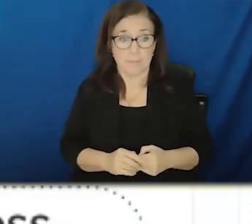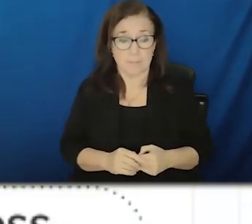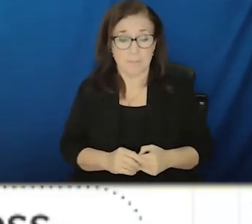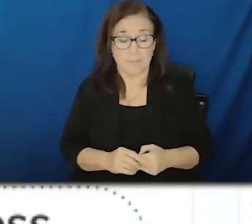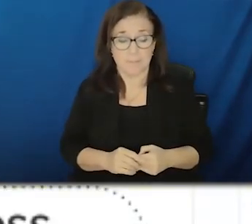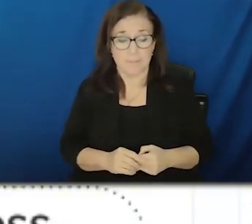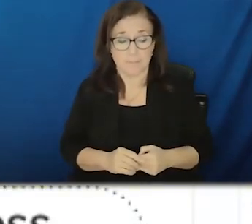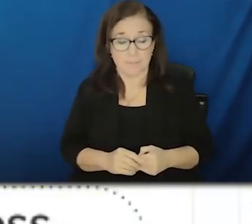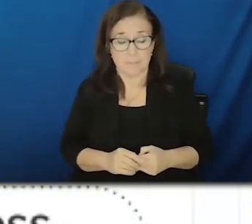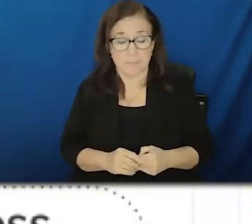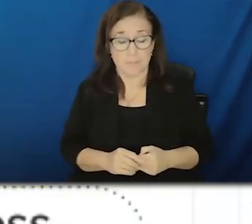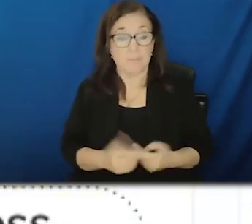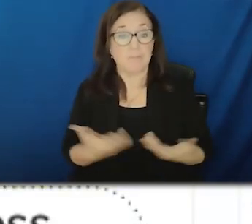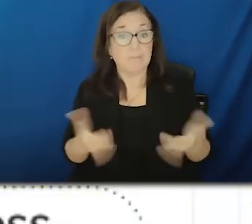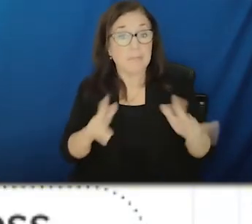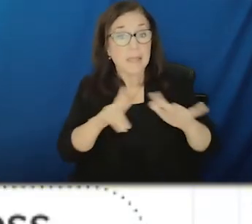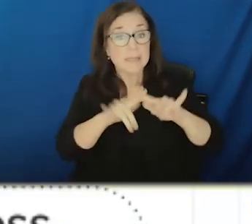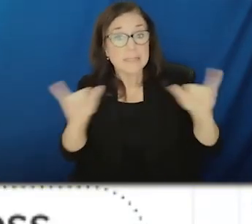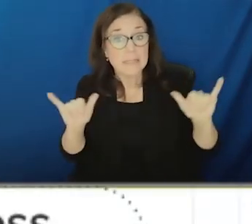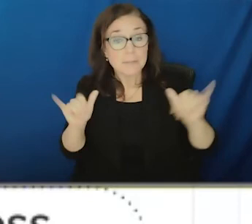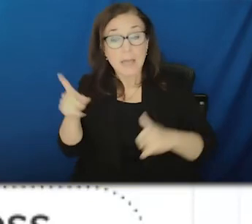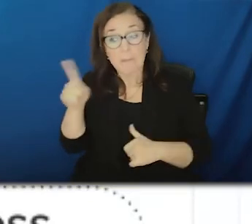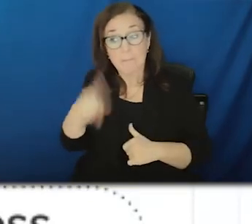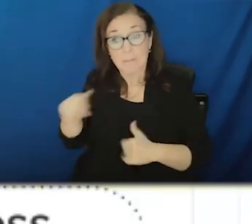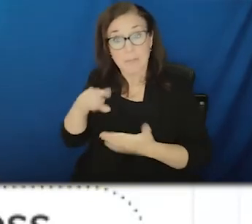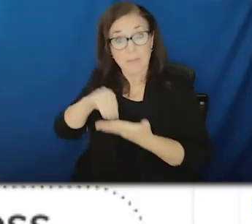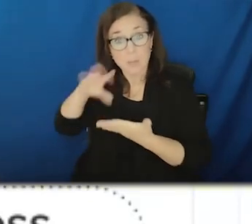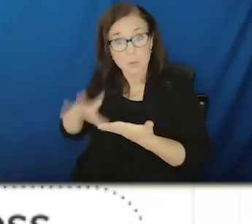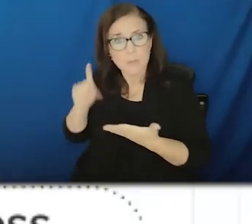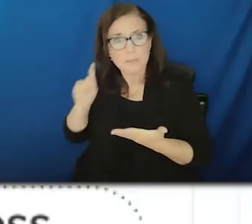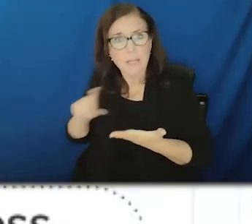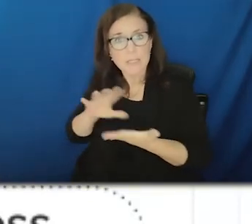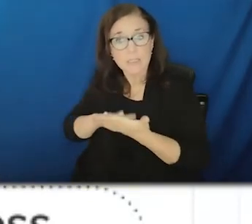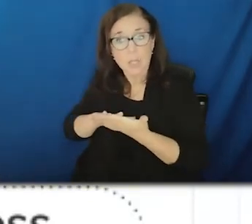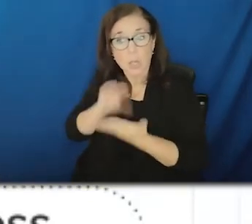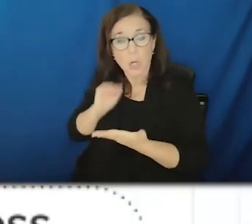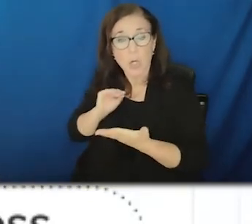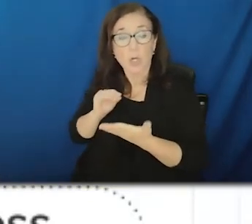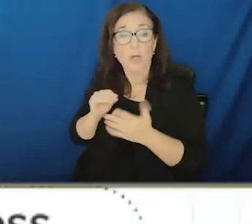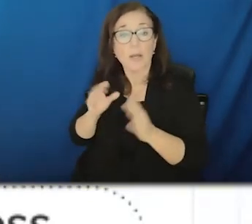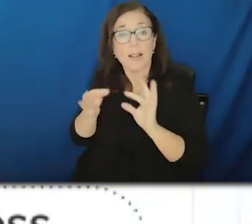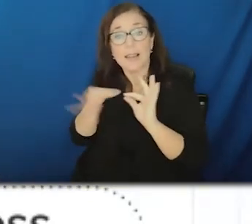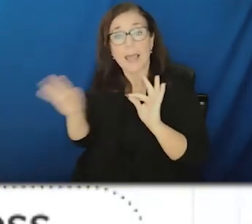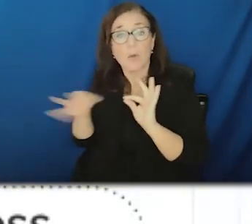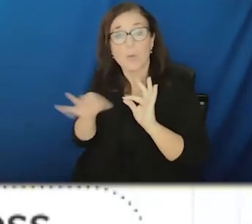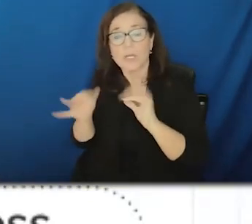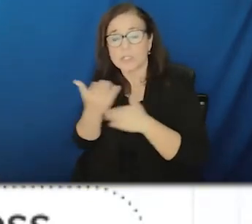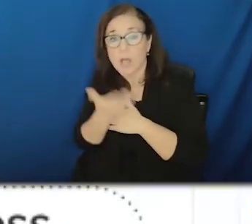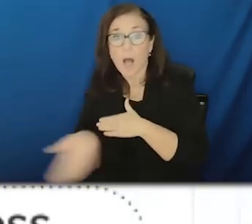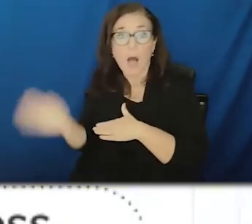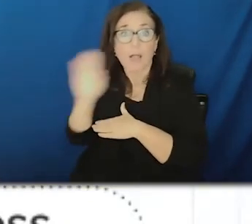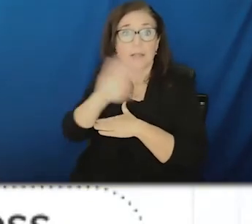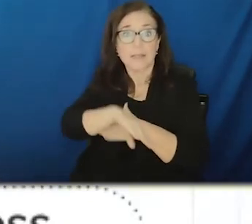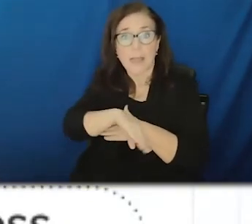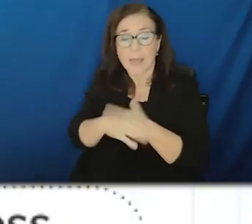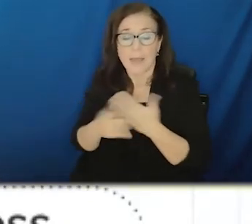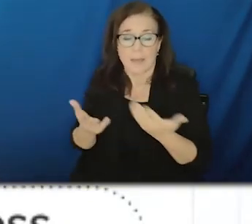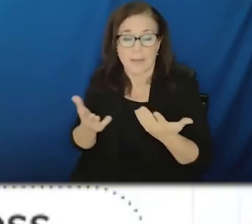In addition, it is important that students learn language all day long in all of the content